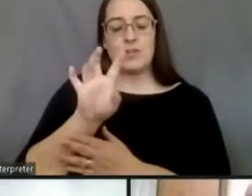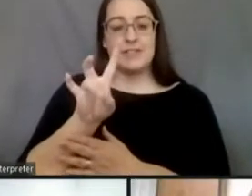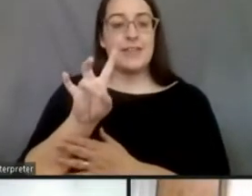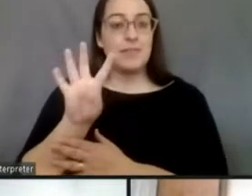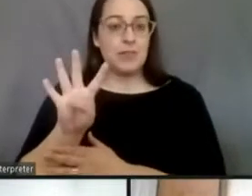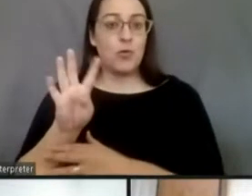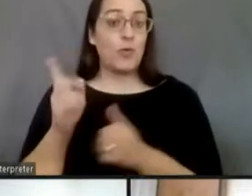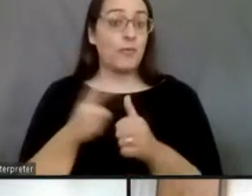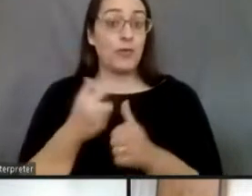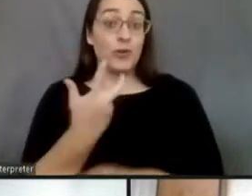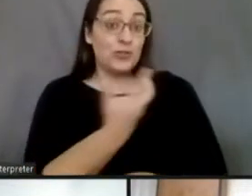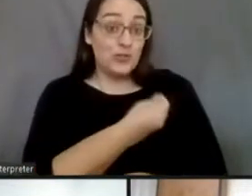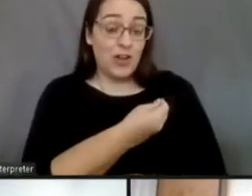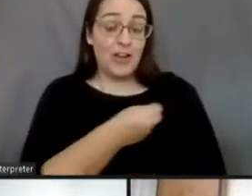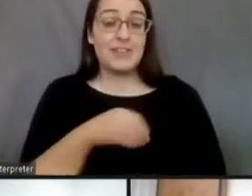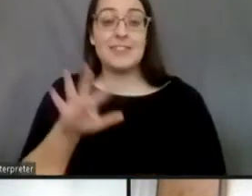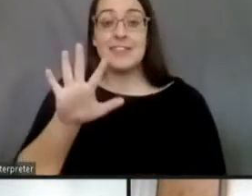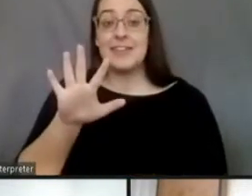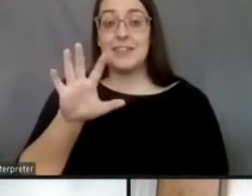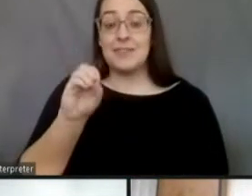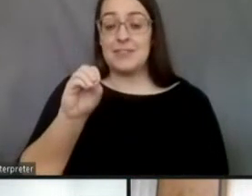72,474 first doses and